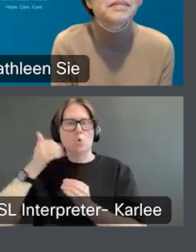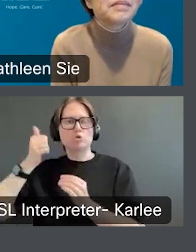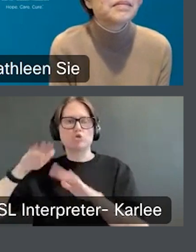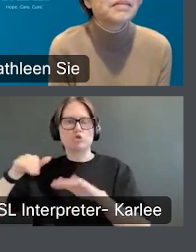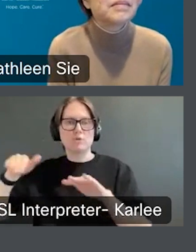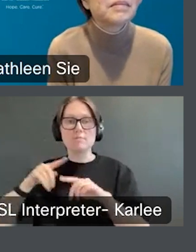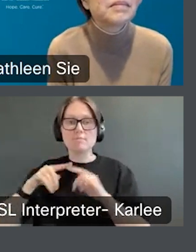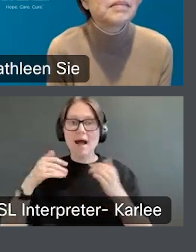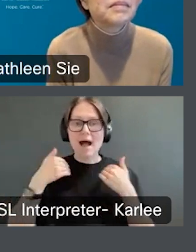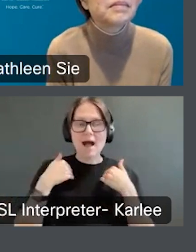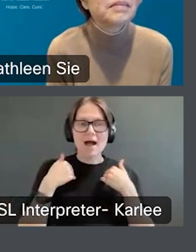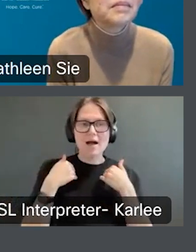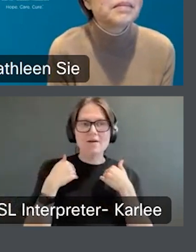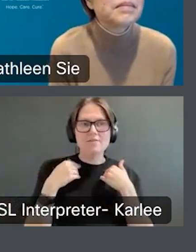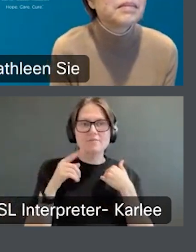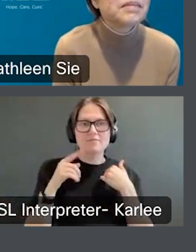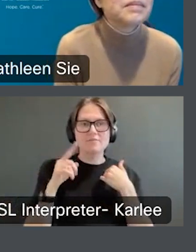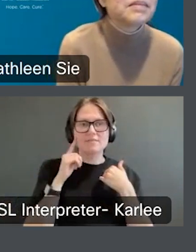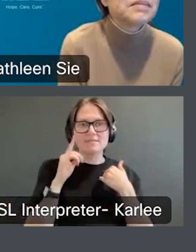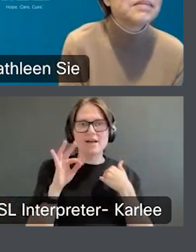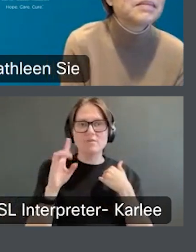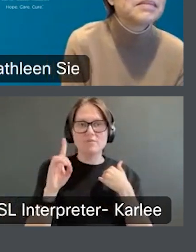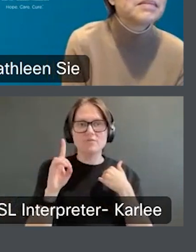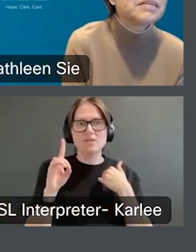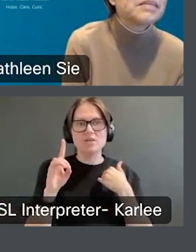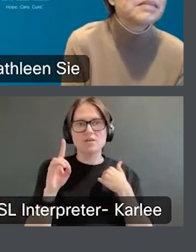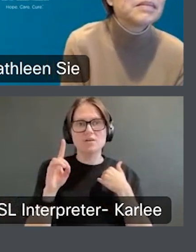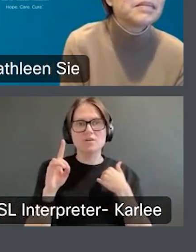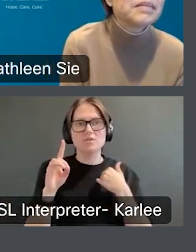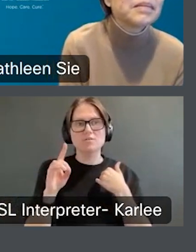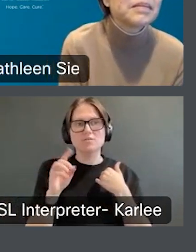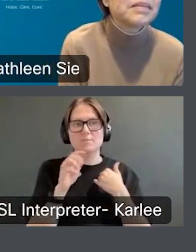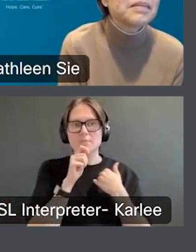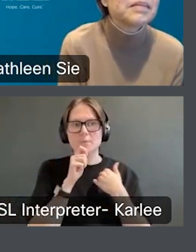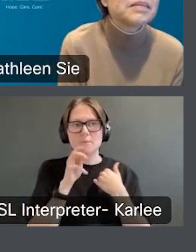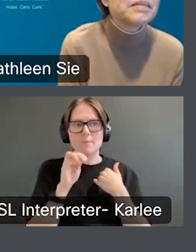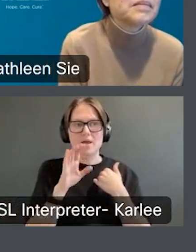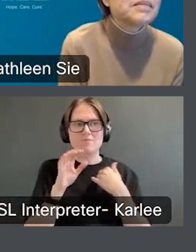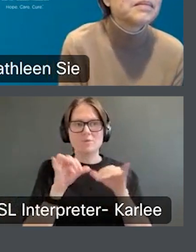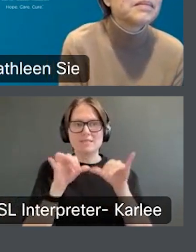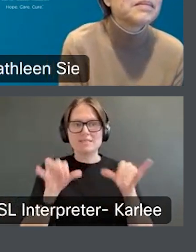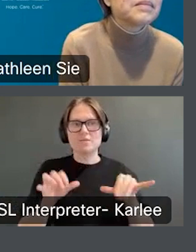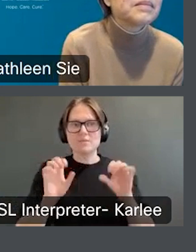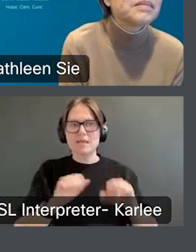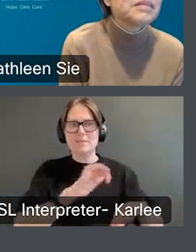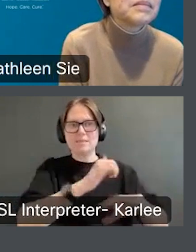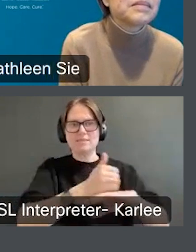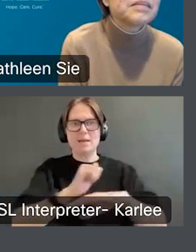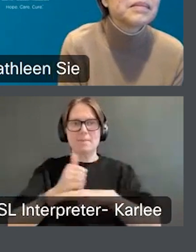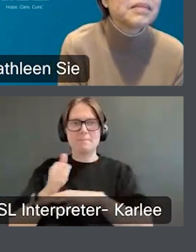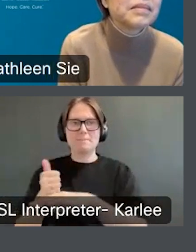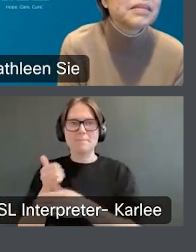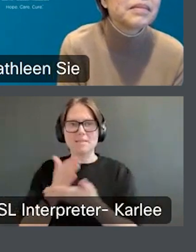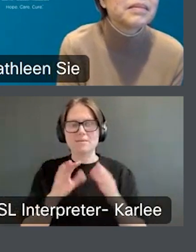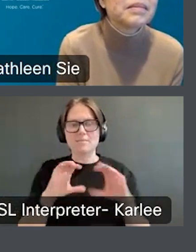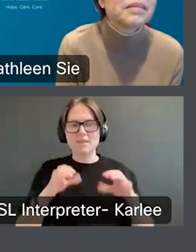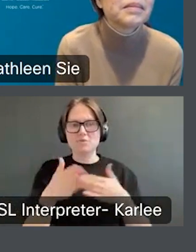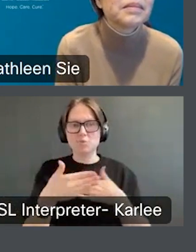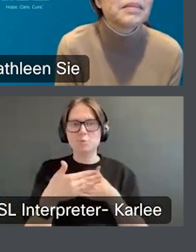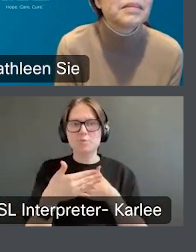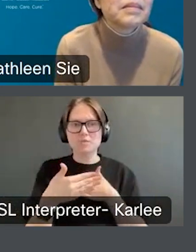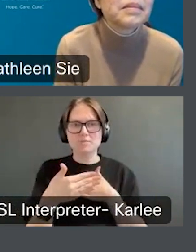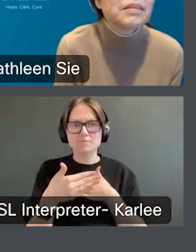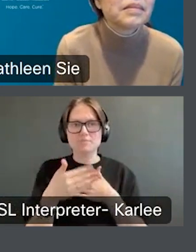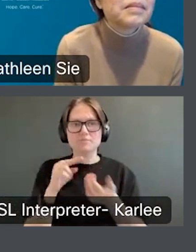field remote microphone systems that can be set up in some classrooms where the